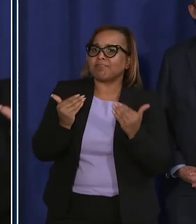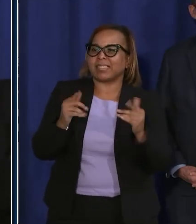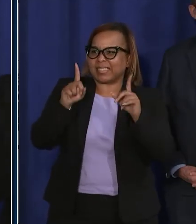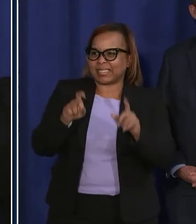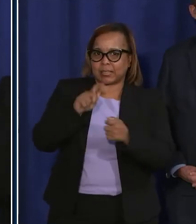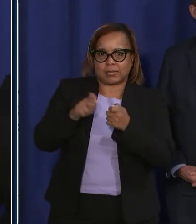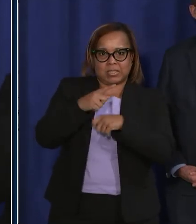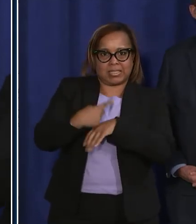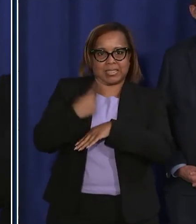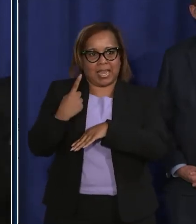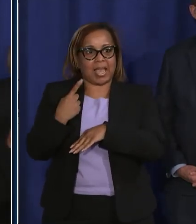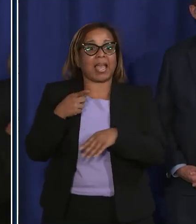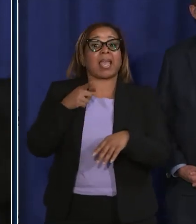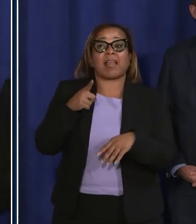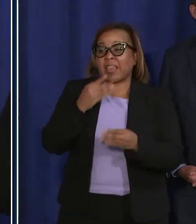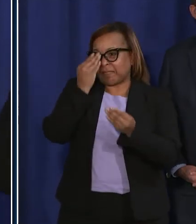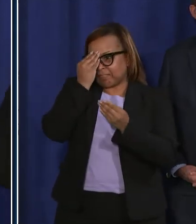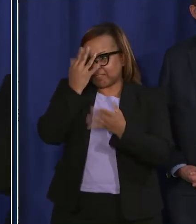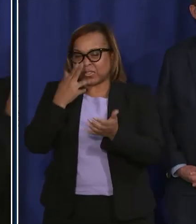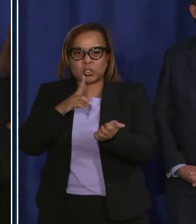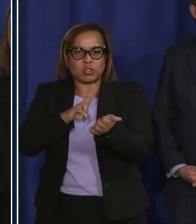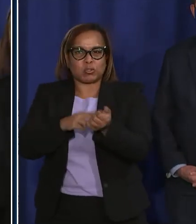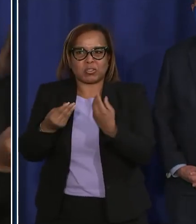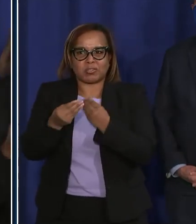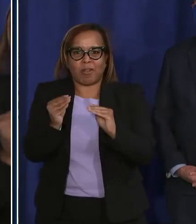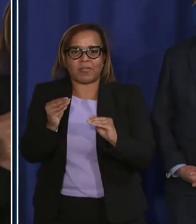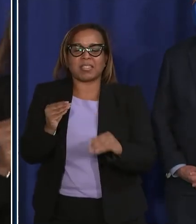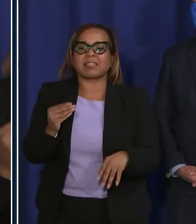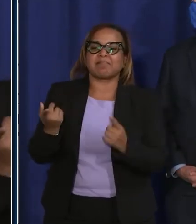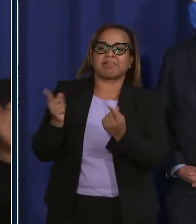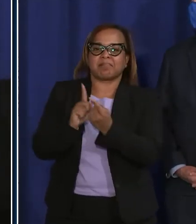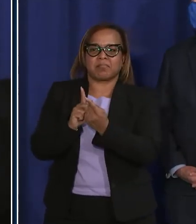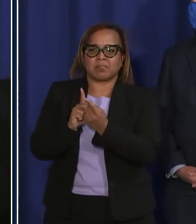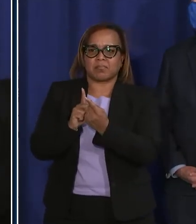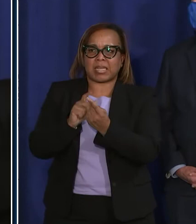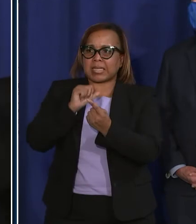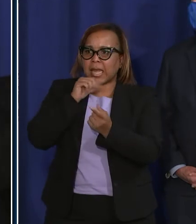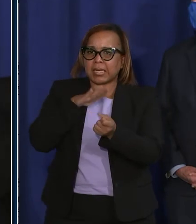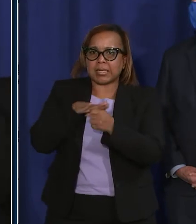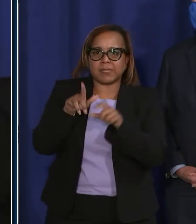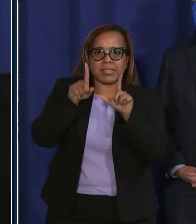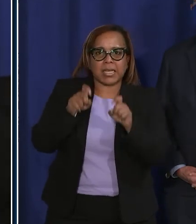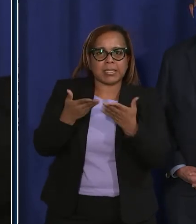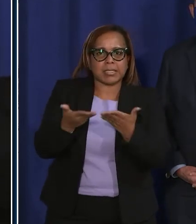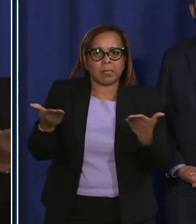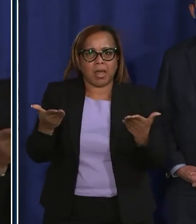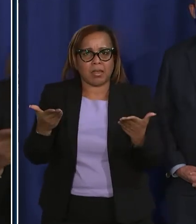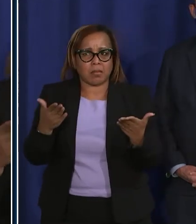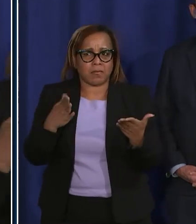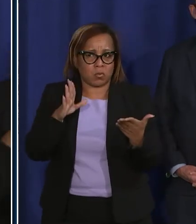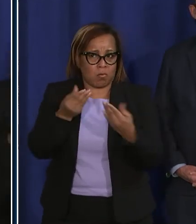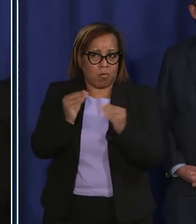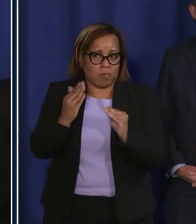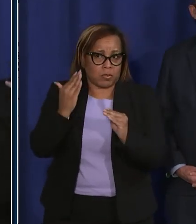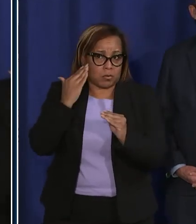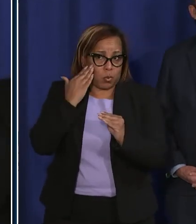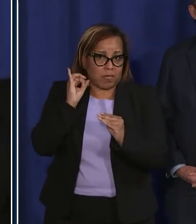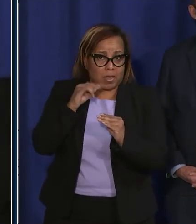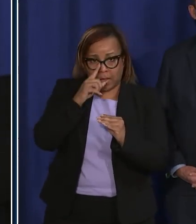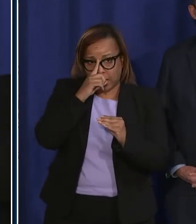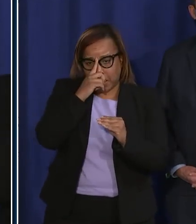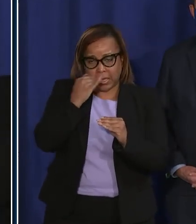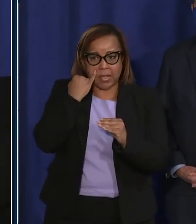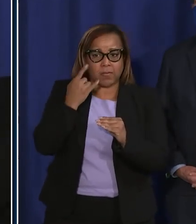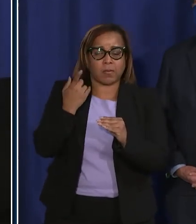certain day, and when they reported to the nurse's office, there weren't enough testing supplies. Wondering if your office was aware of that, if there